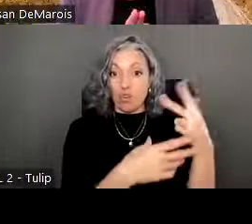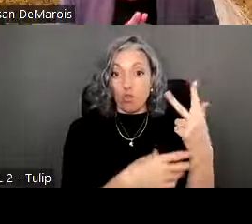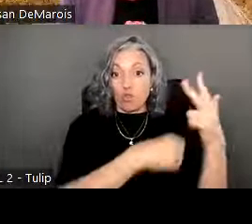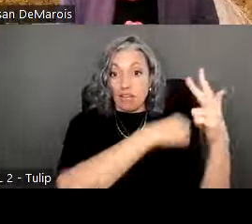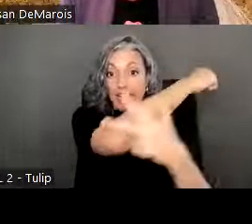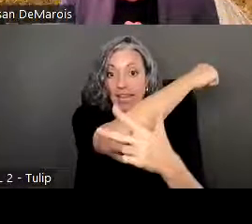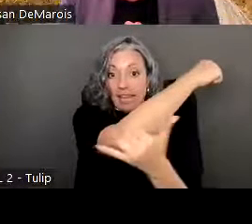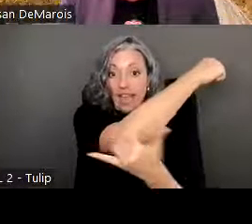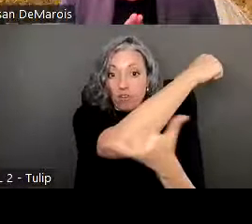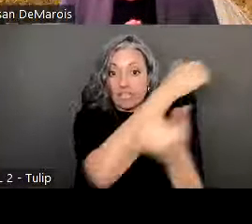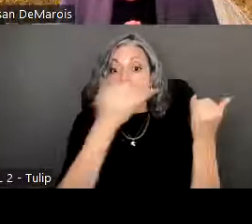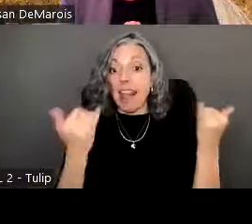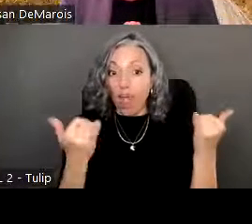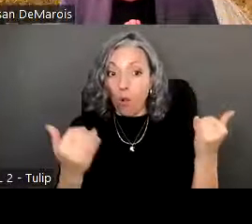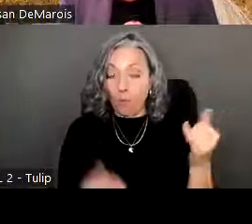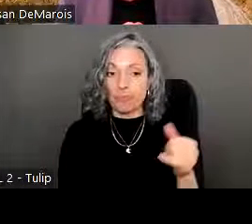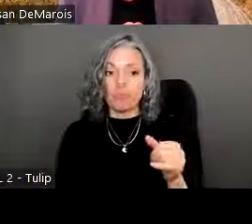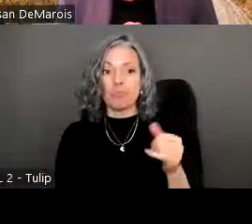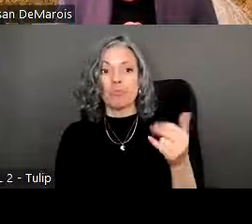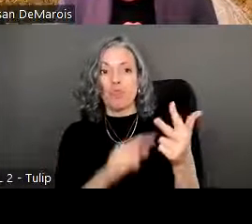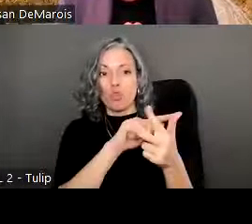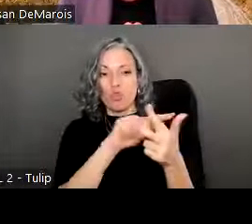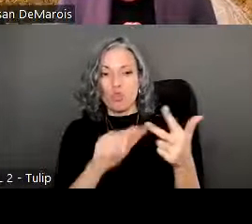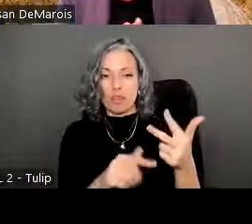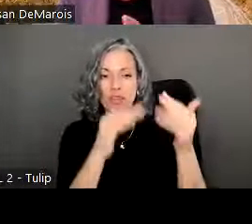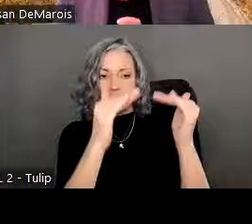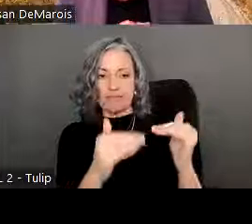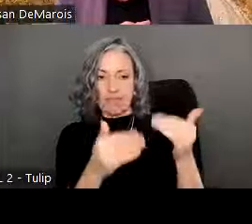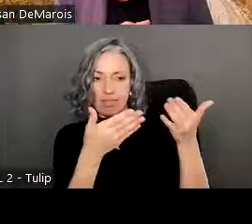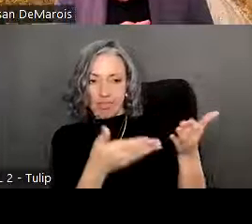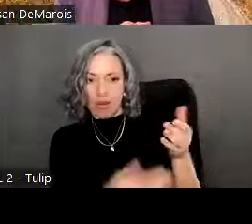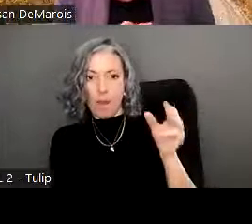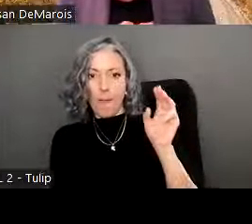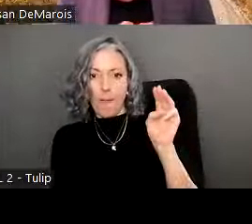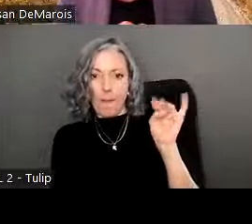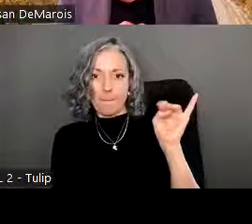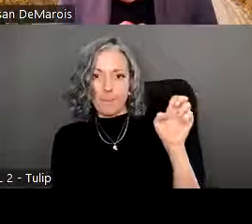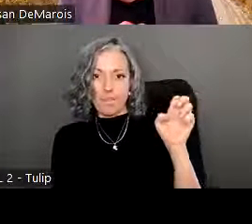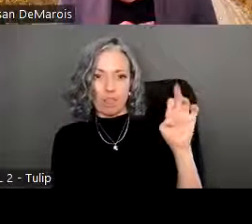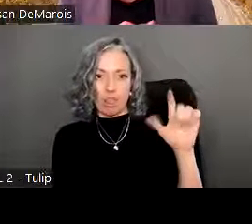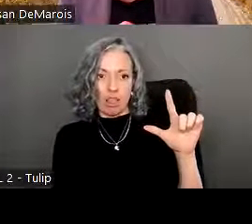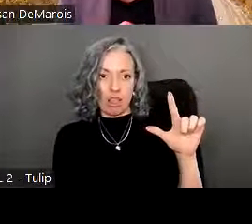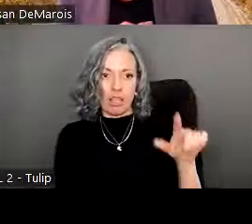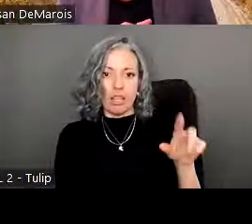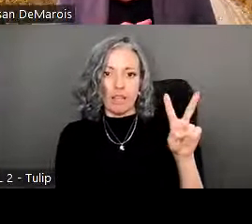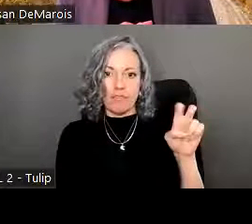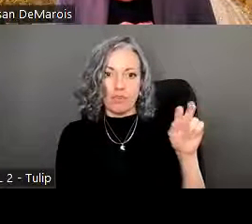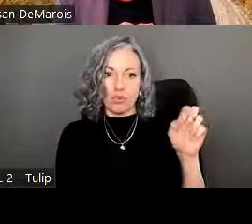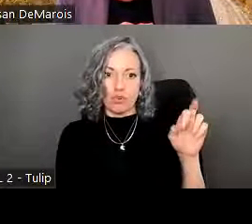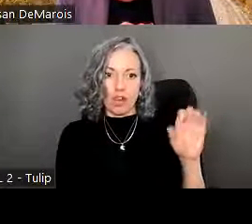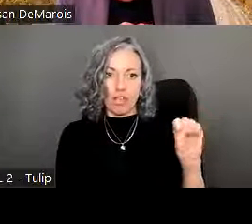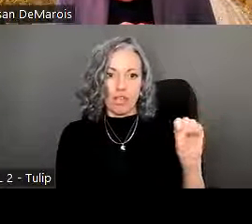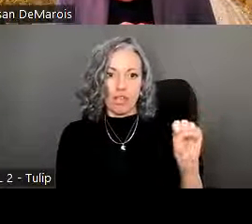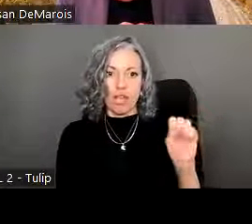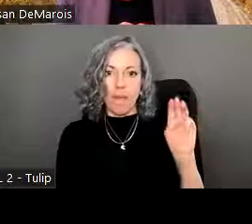currently, Imperial, Ventura, and Marin. And we're partnering with our area agencies on aging and our